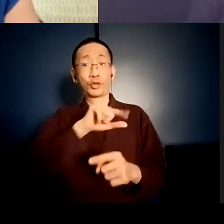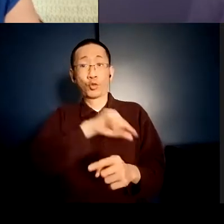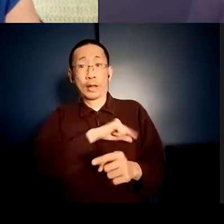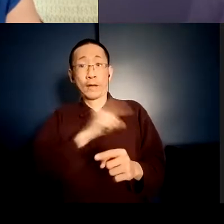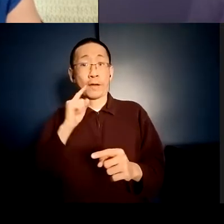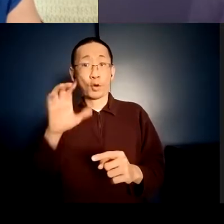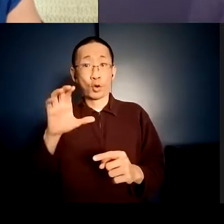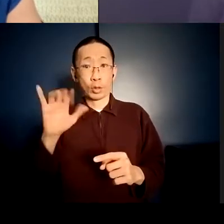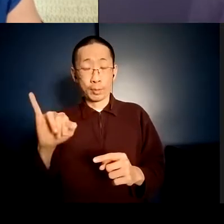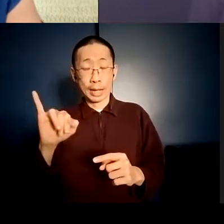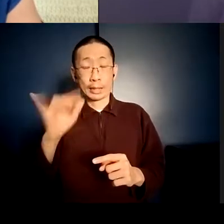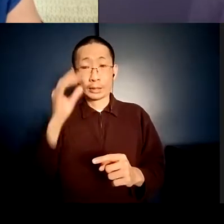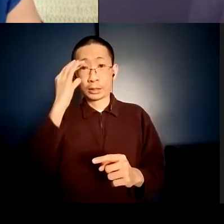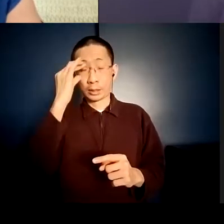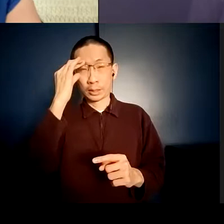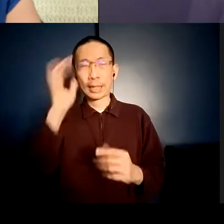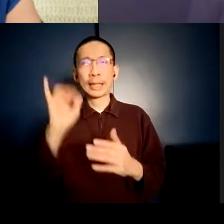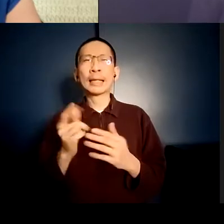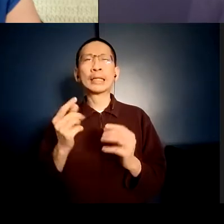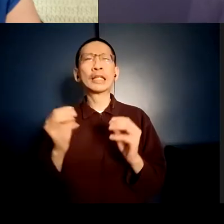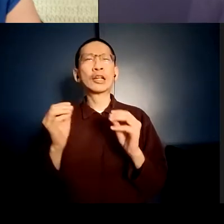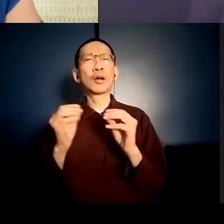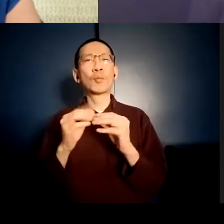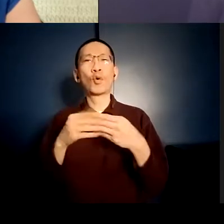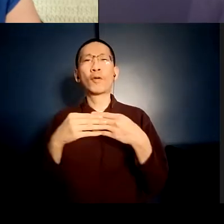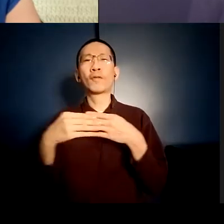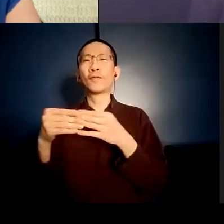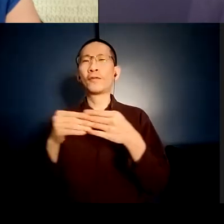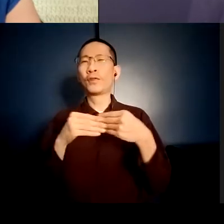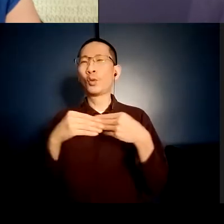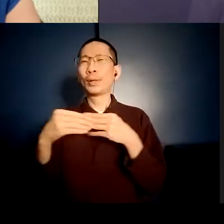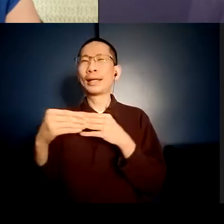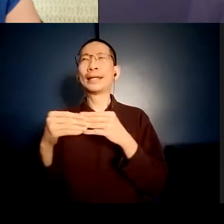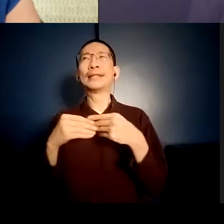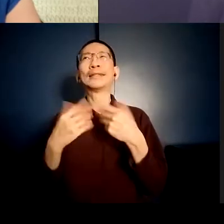implant, that's a little bit more fluid than